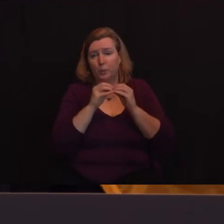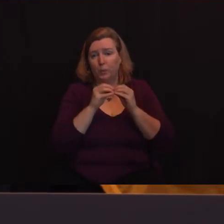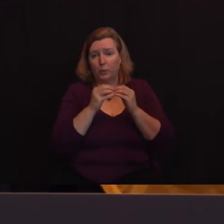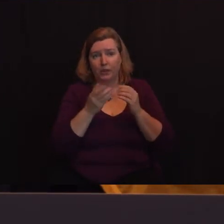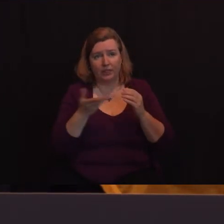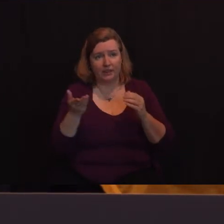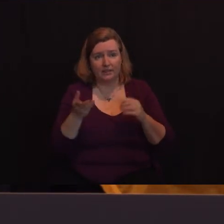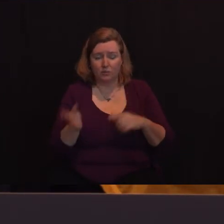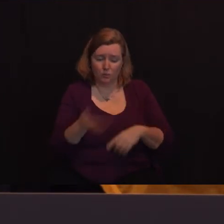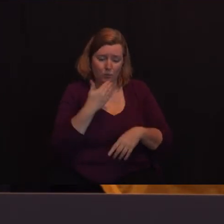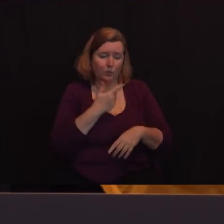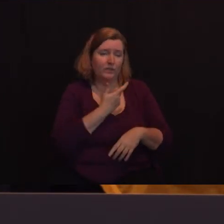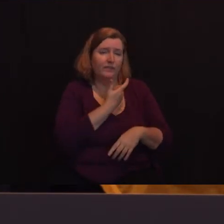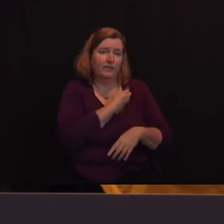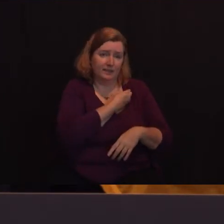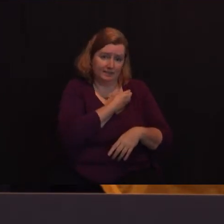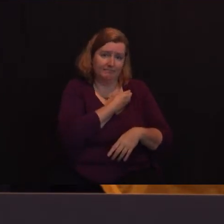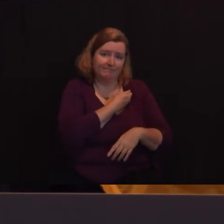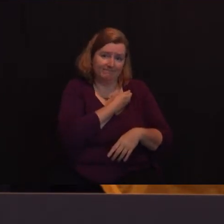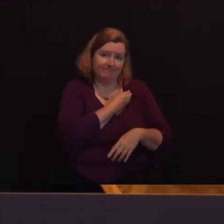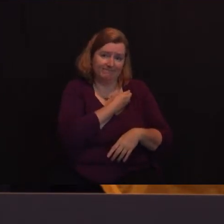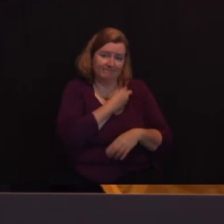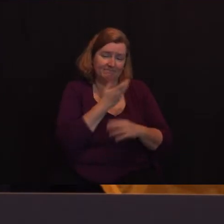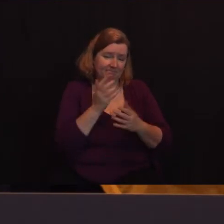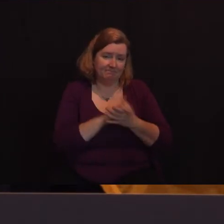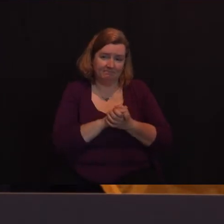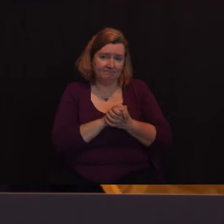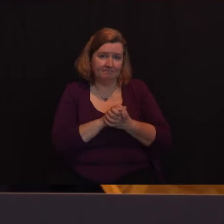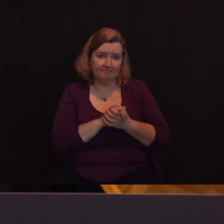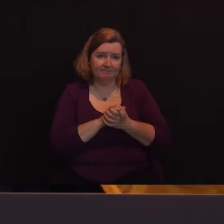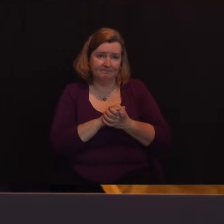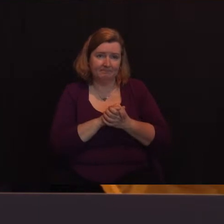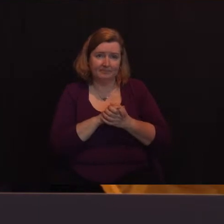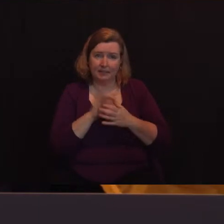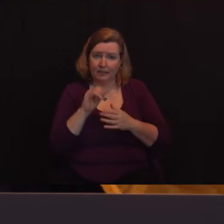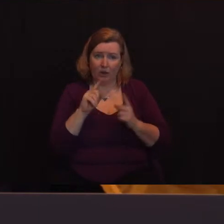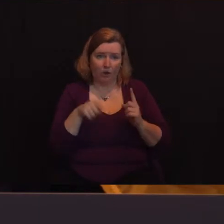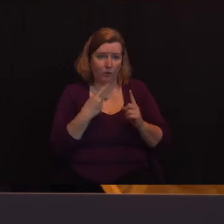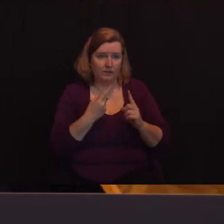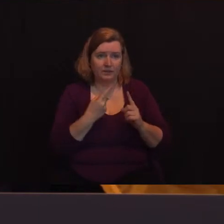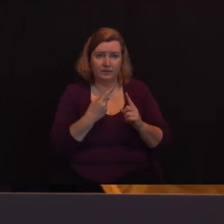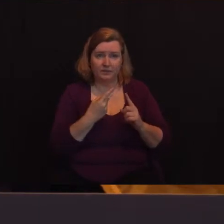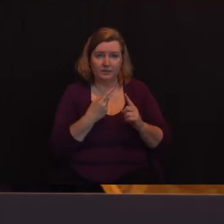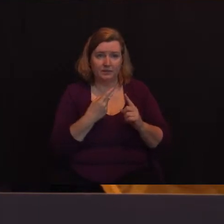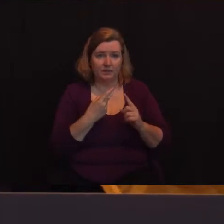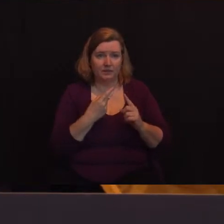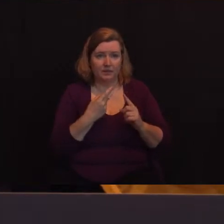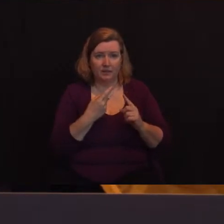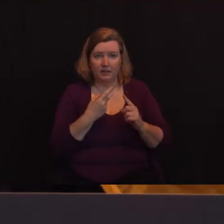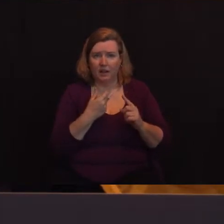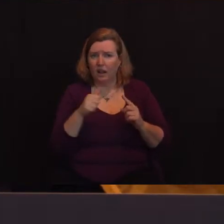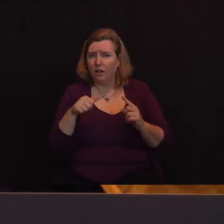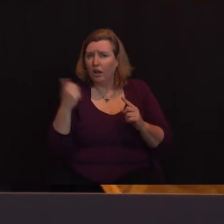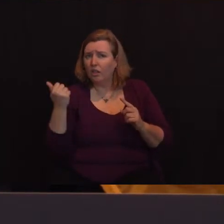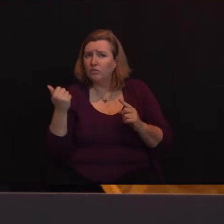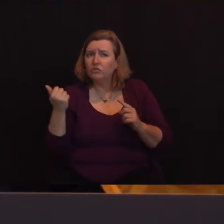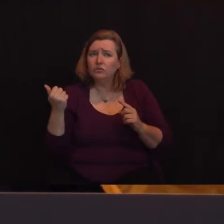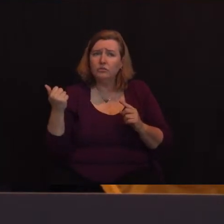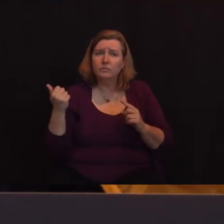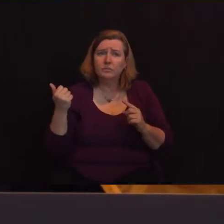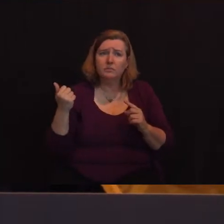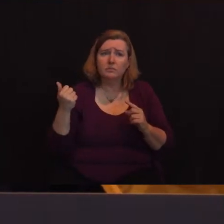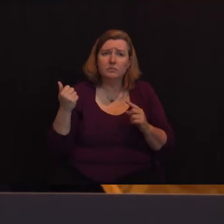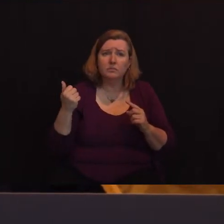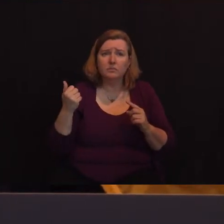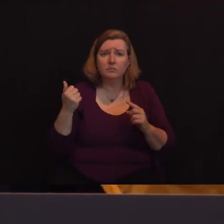get it. And again, this is Pfizer. Judy, have you heard any word on other of the manufacturers?